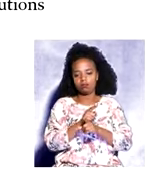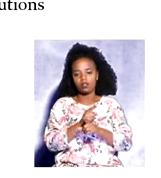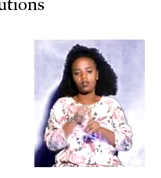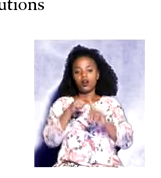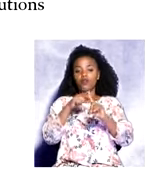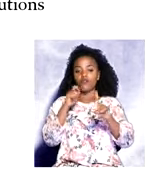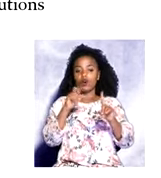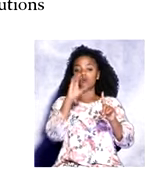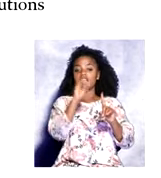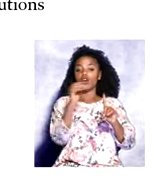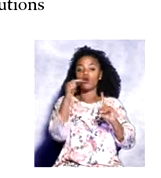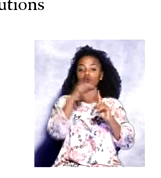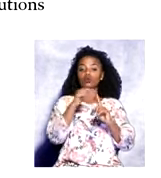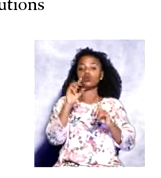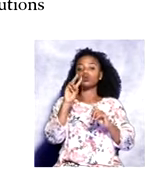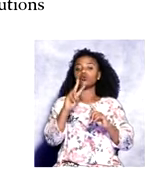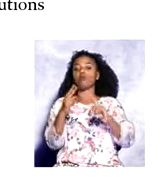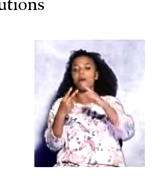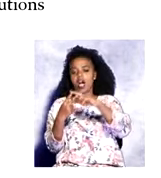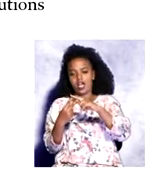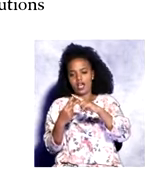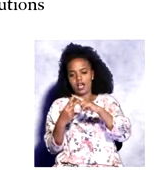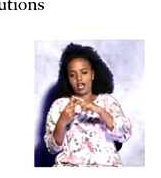from 0 to 2 pi.